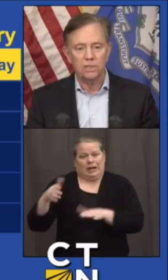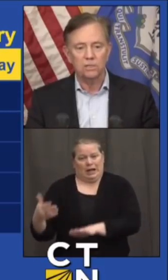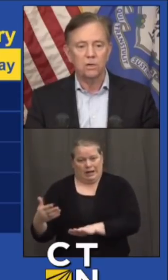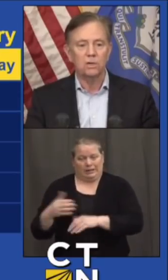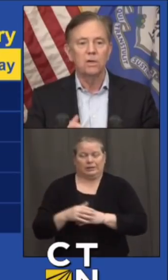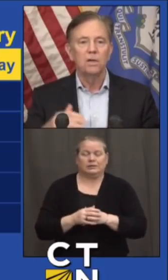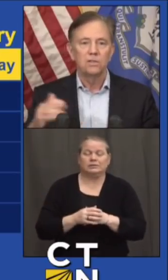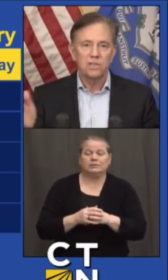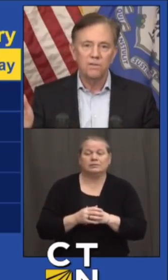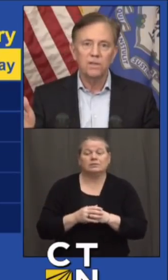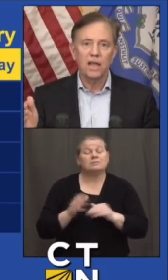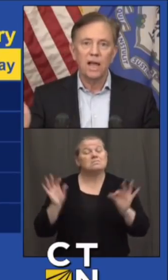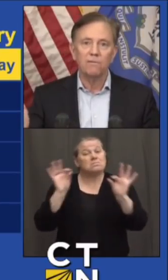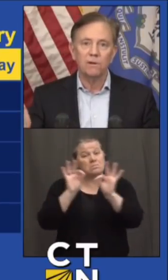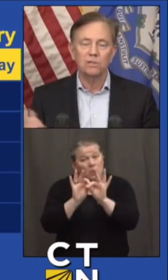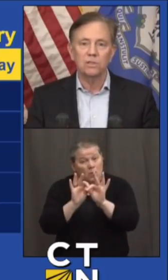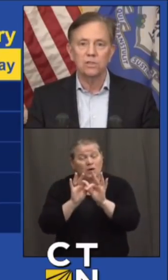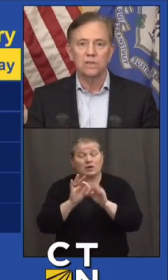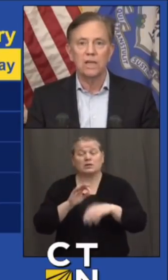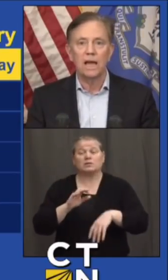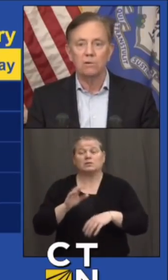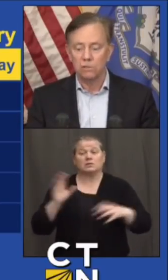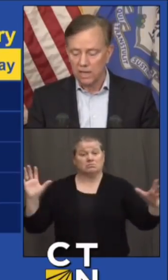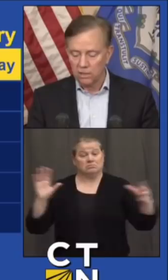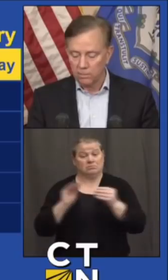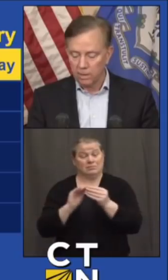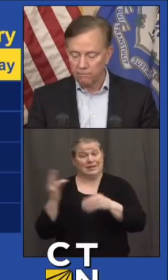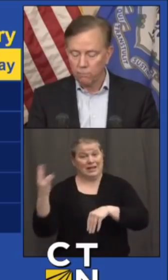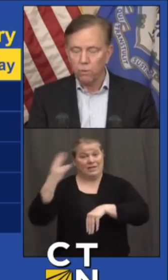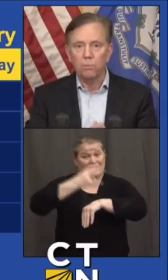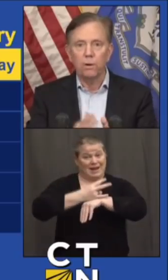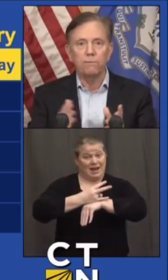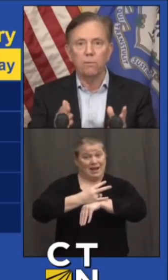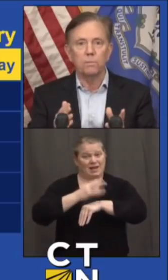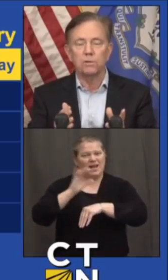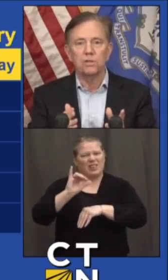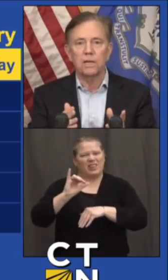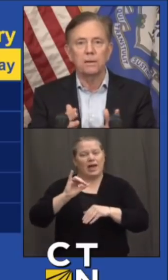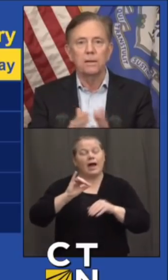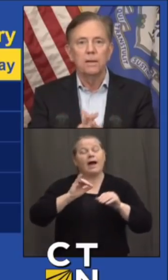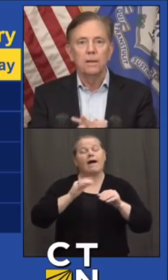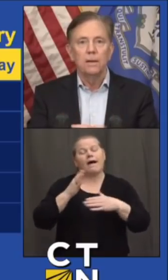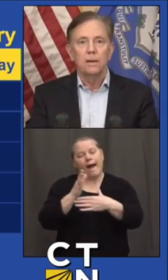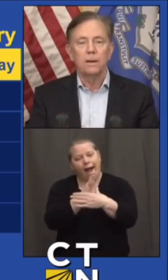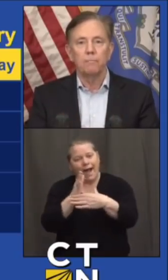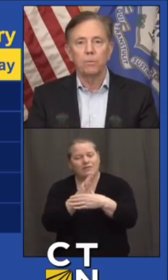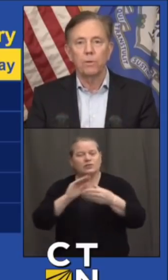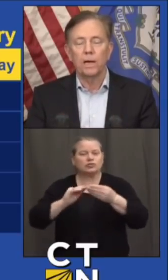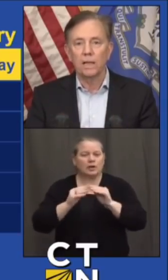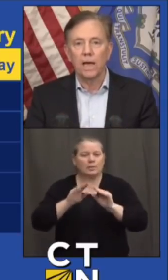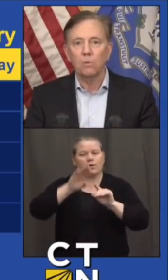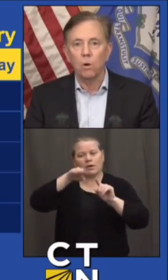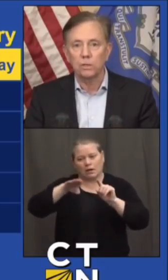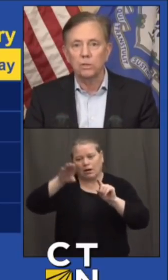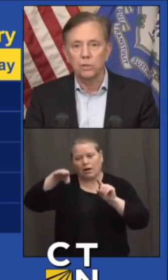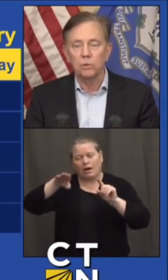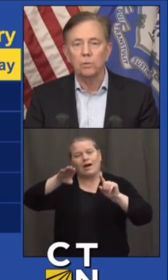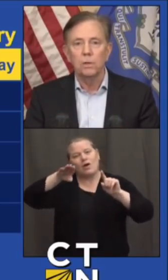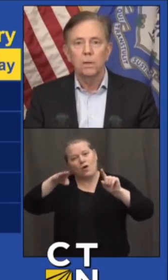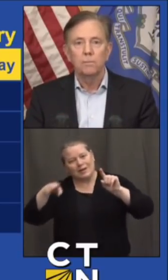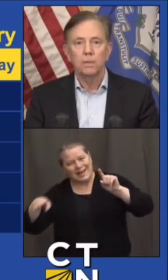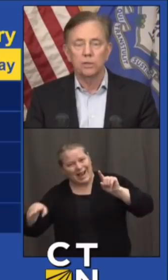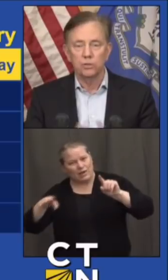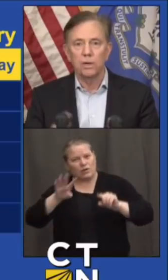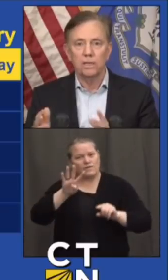lines is our 7-day average is down. It's down to about 4.4%. We got a lot of work to